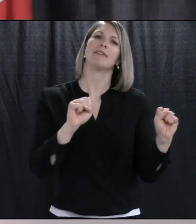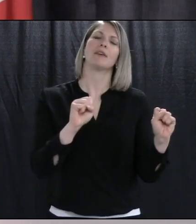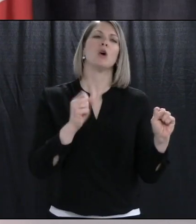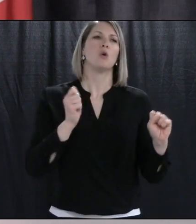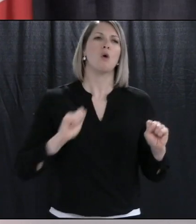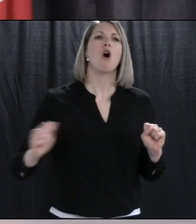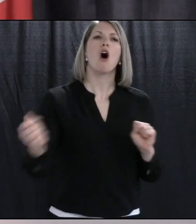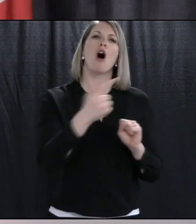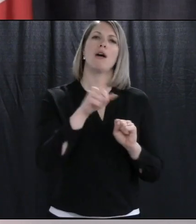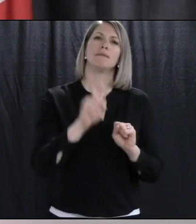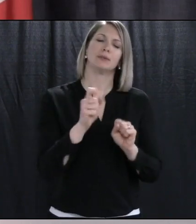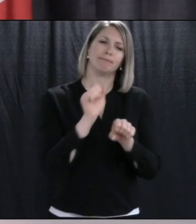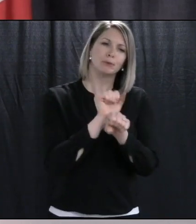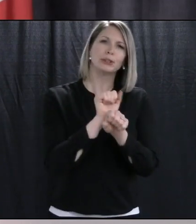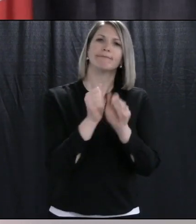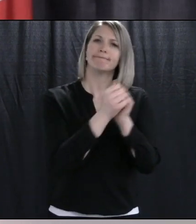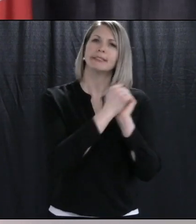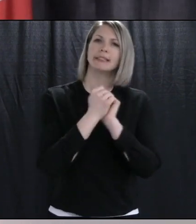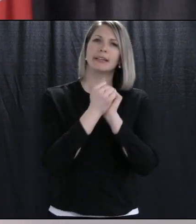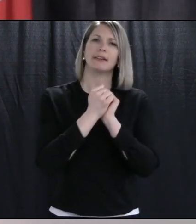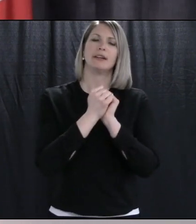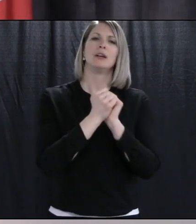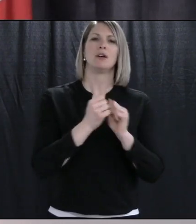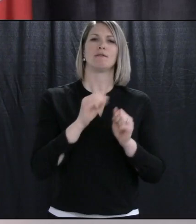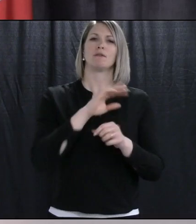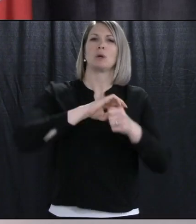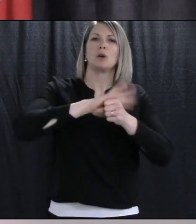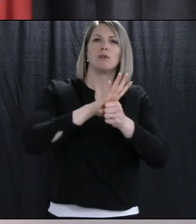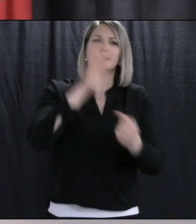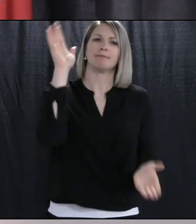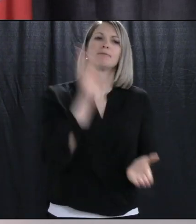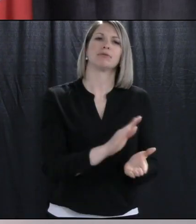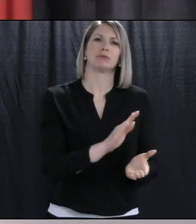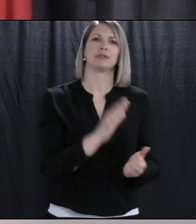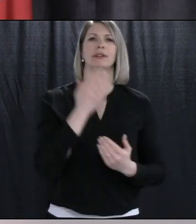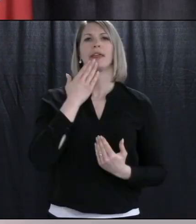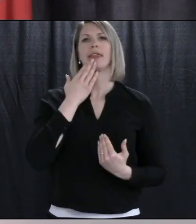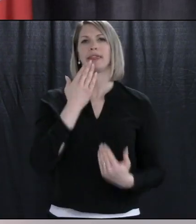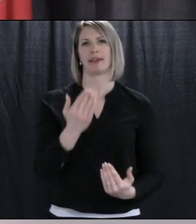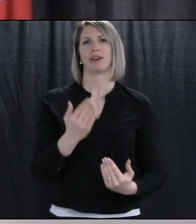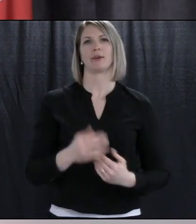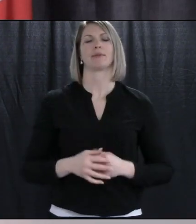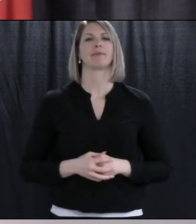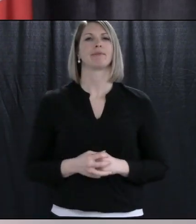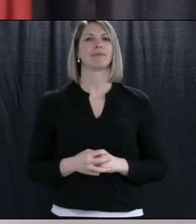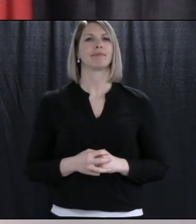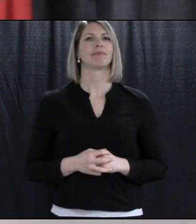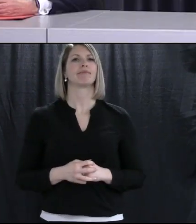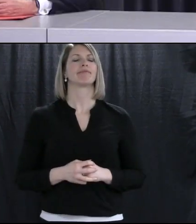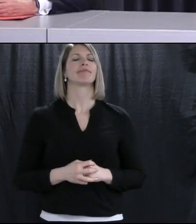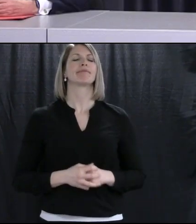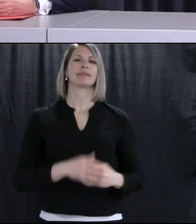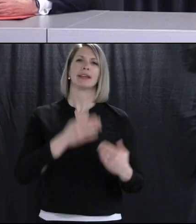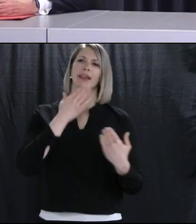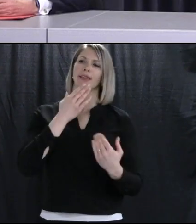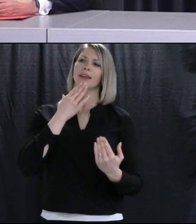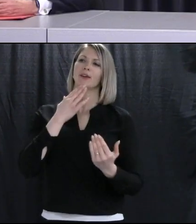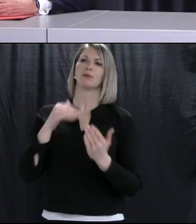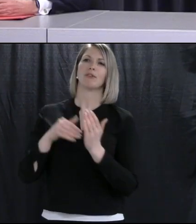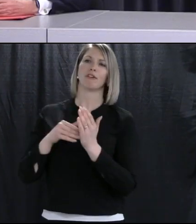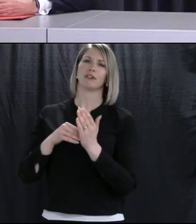to play in reducing the spread of COVID-19. Thank you. Thank you, Dr.